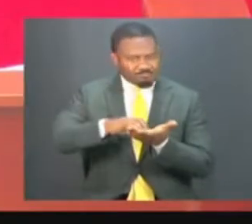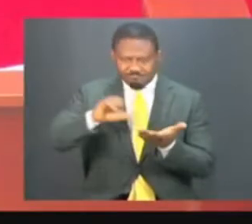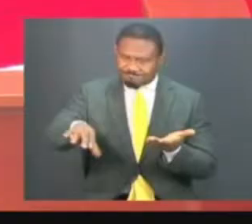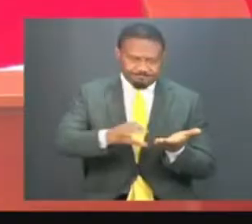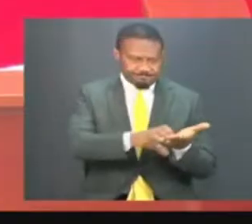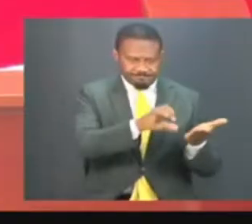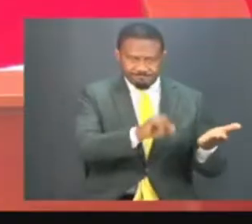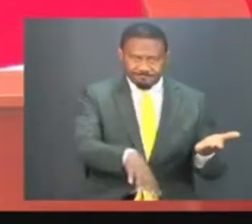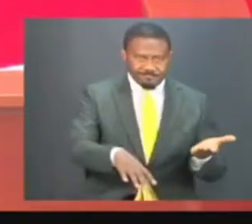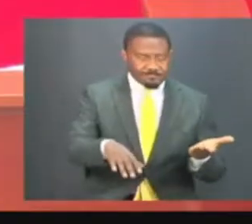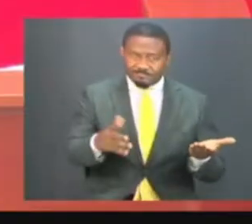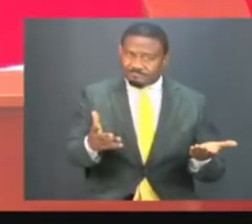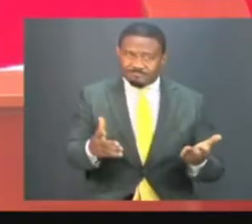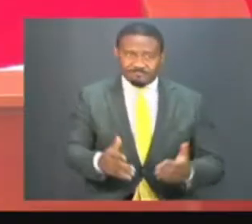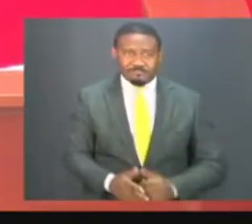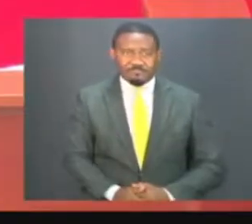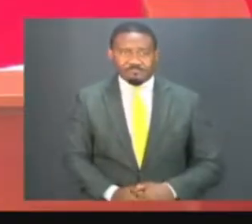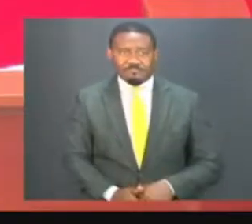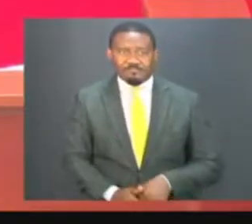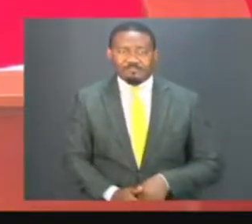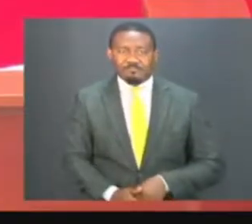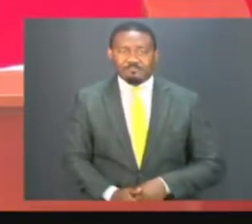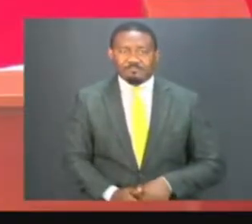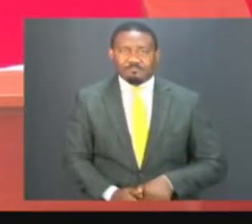as if it does not exist.